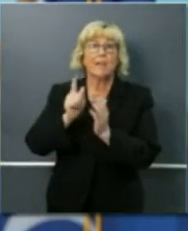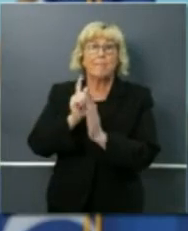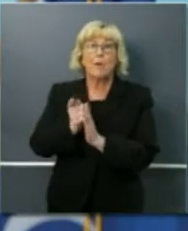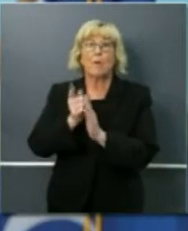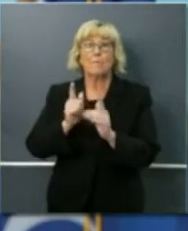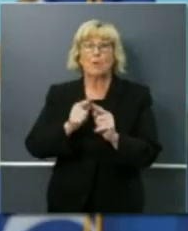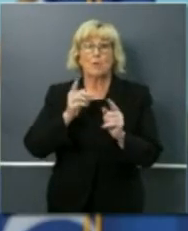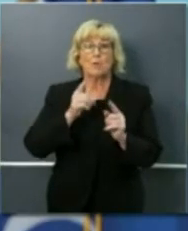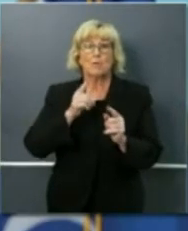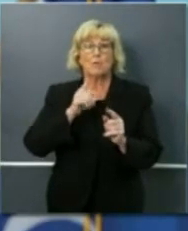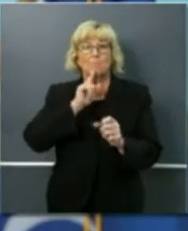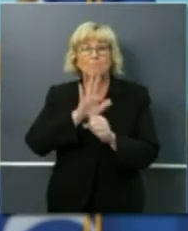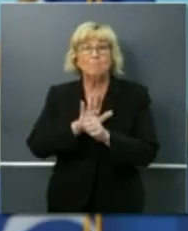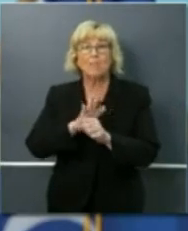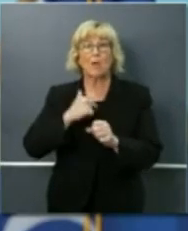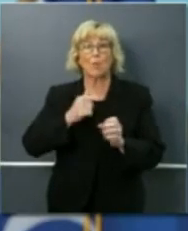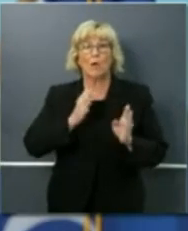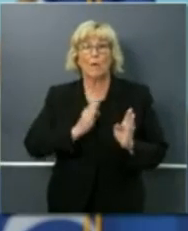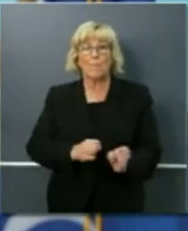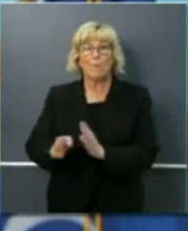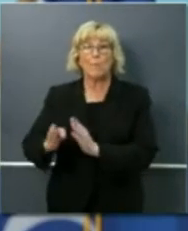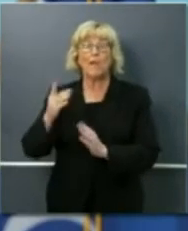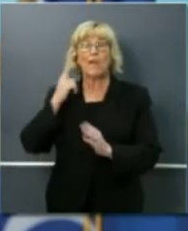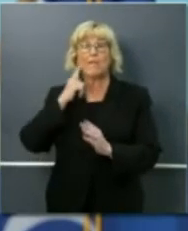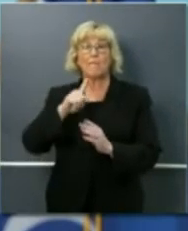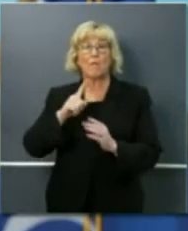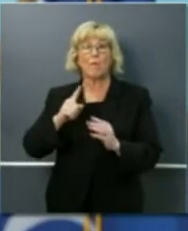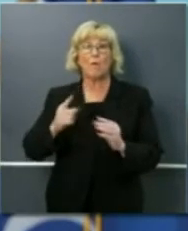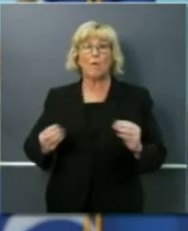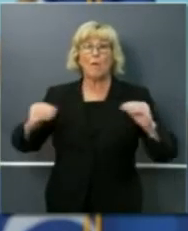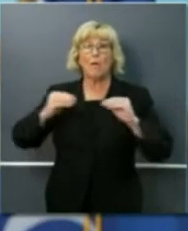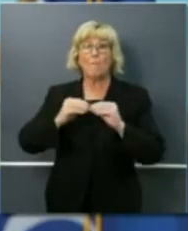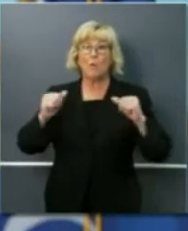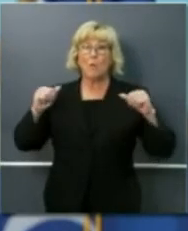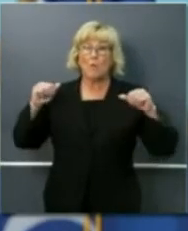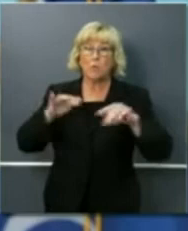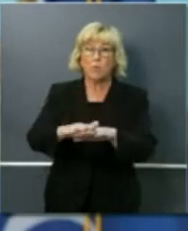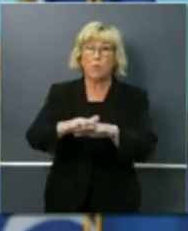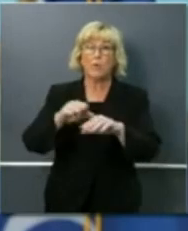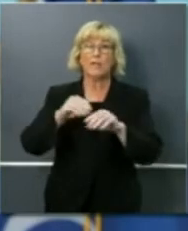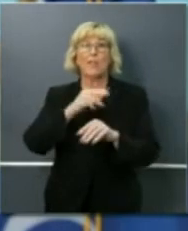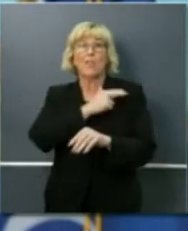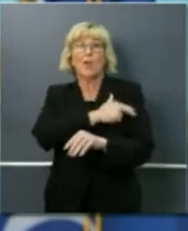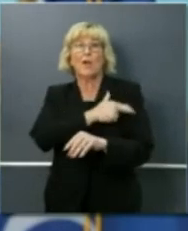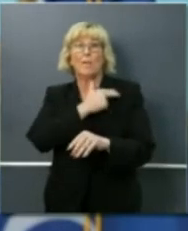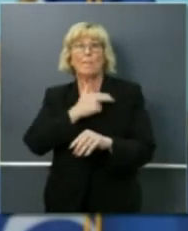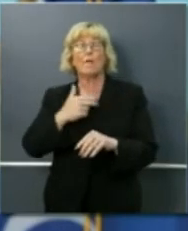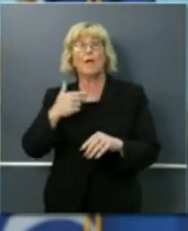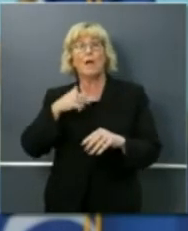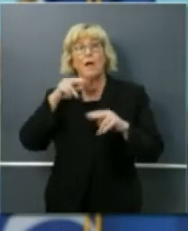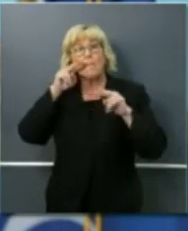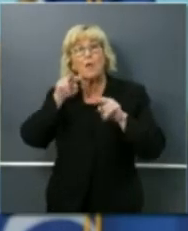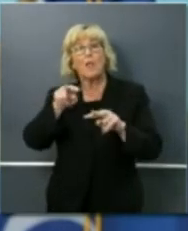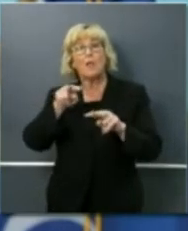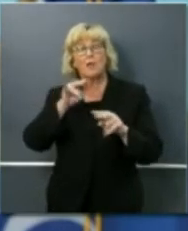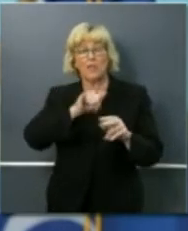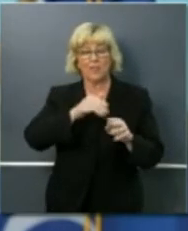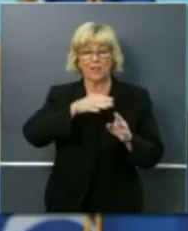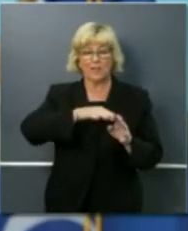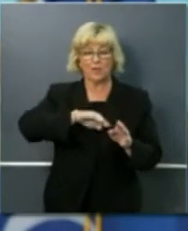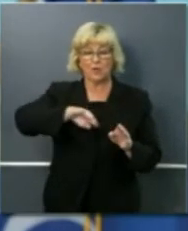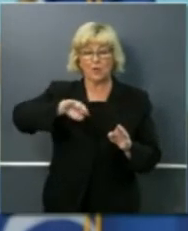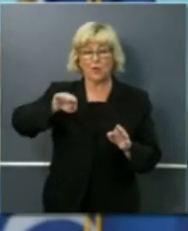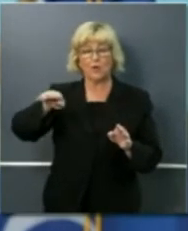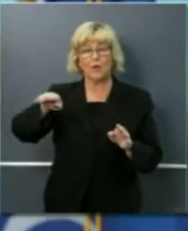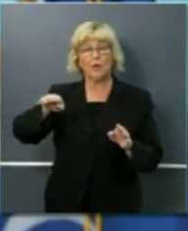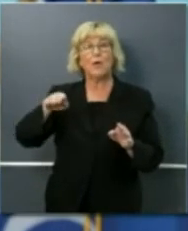we're prepared for any surge and prepared for the long haul. And I talked about the curve bending,